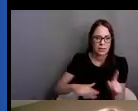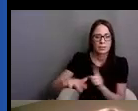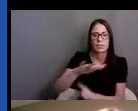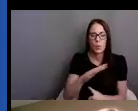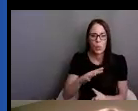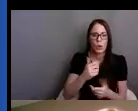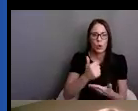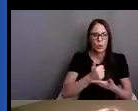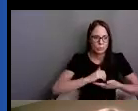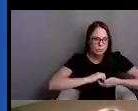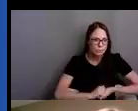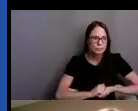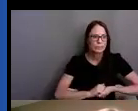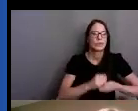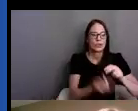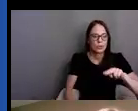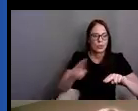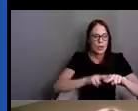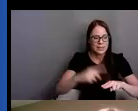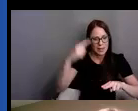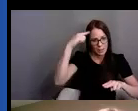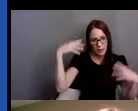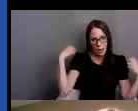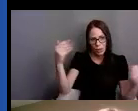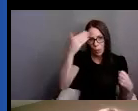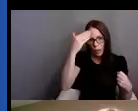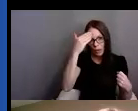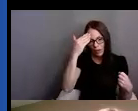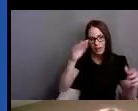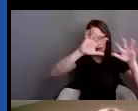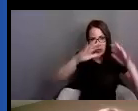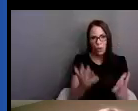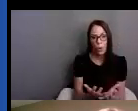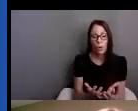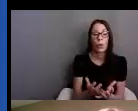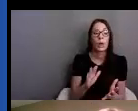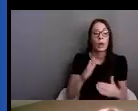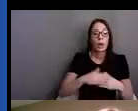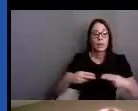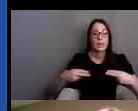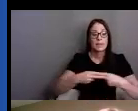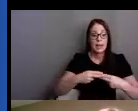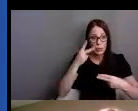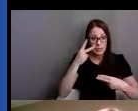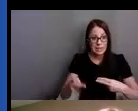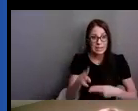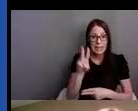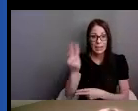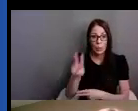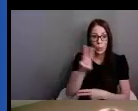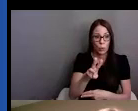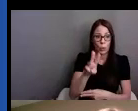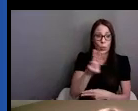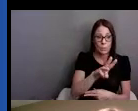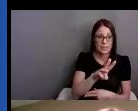to mental health as a whole. As you see on the slide, you have the our website here that you can go to and learn more about Mental